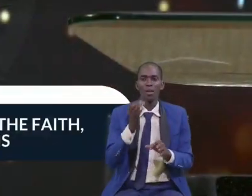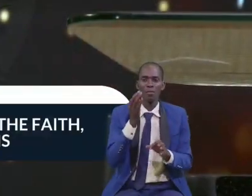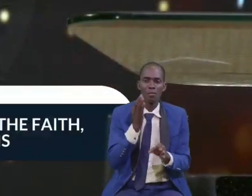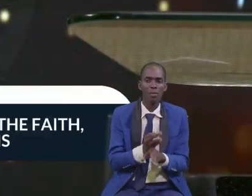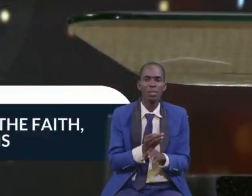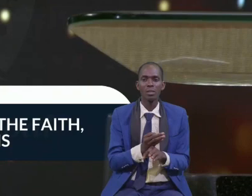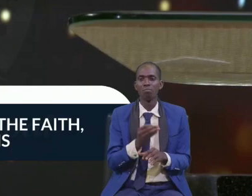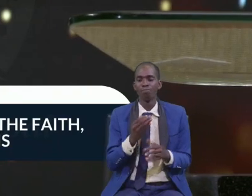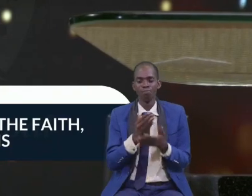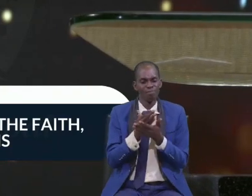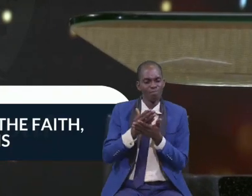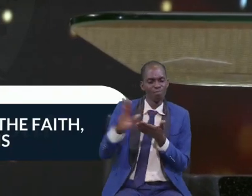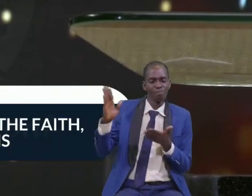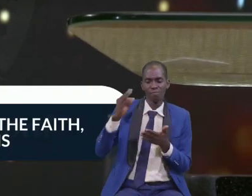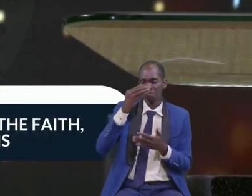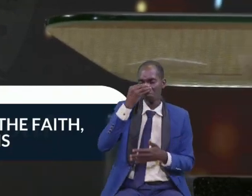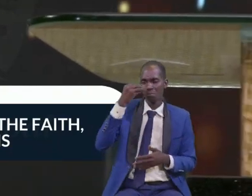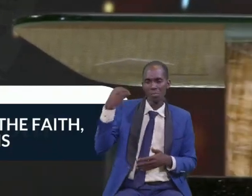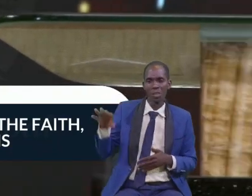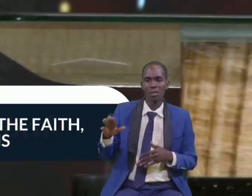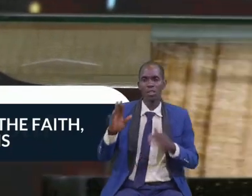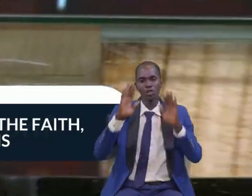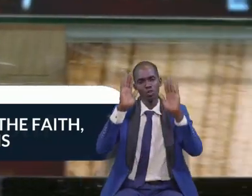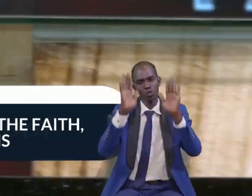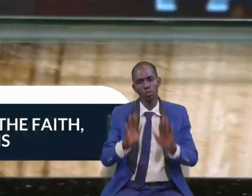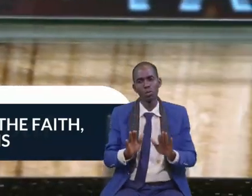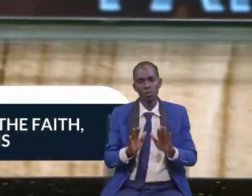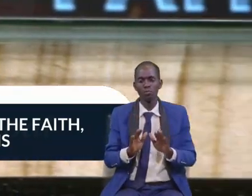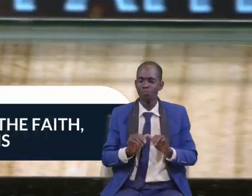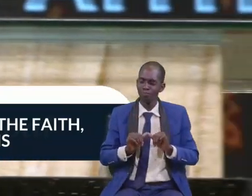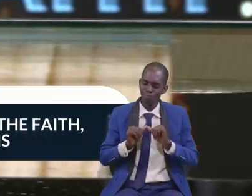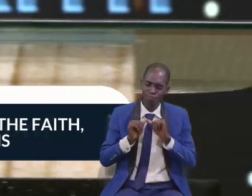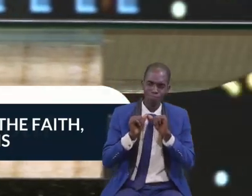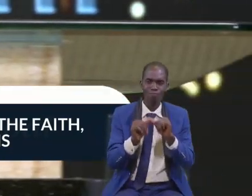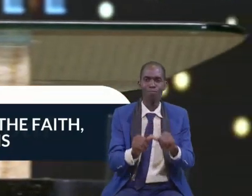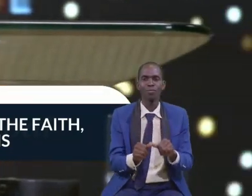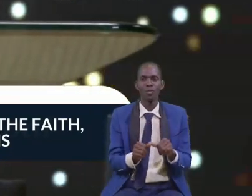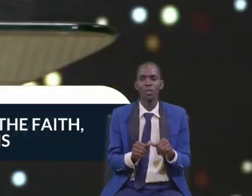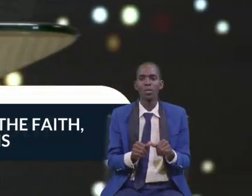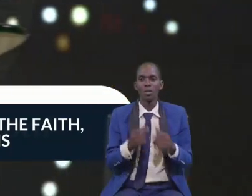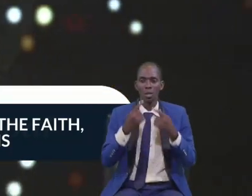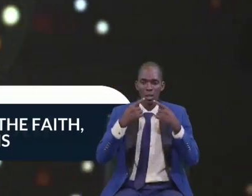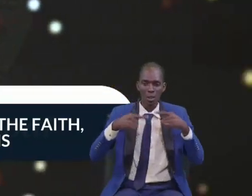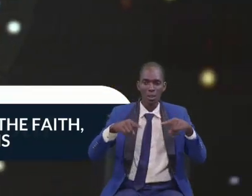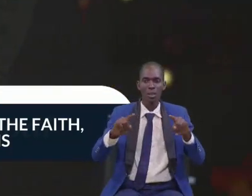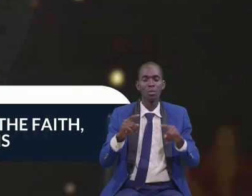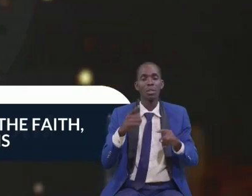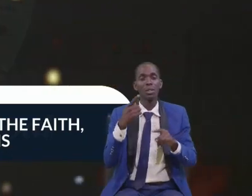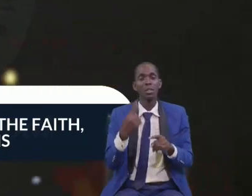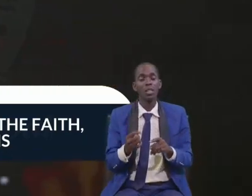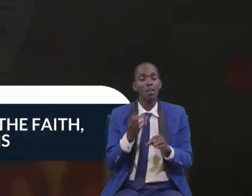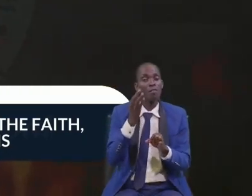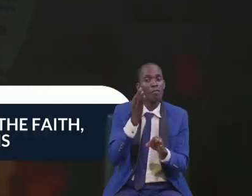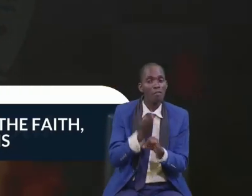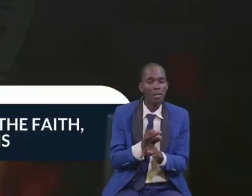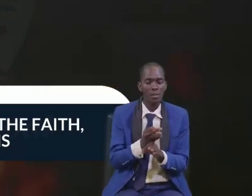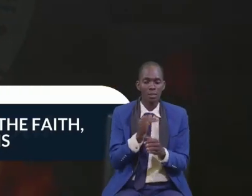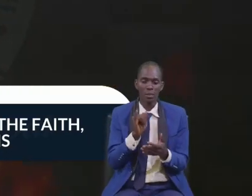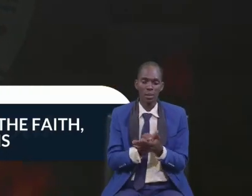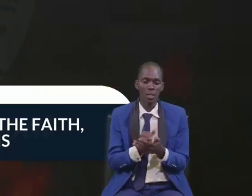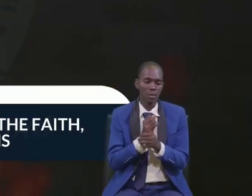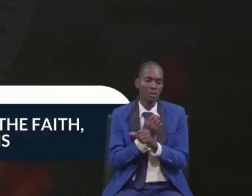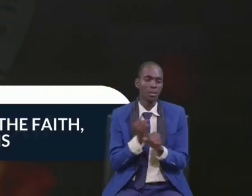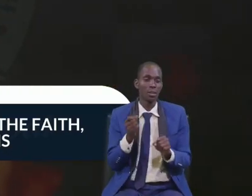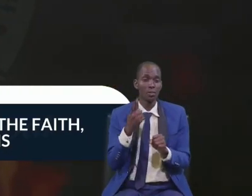despising tribulations. Purposefully proclaiming the faith that saves,